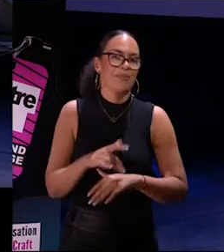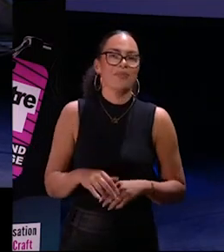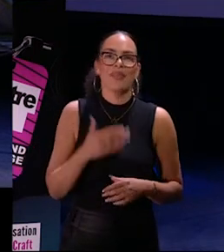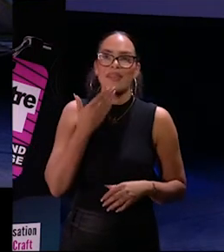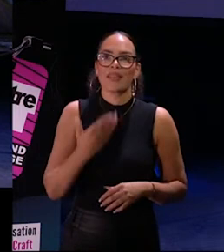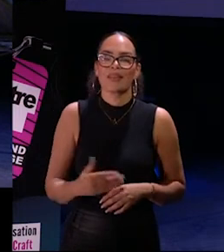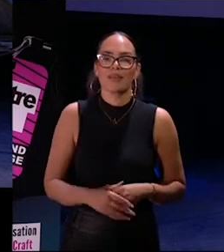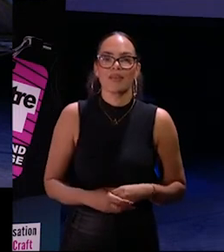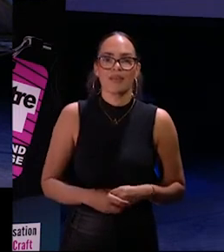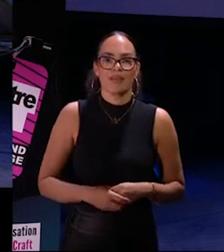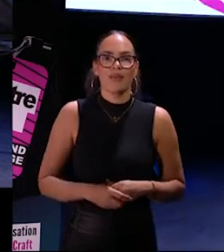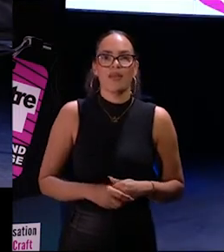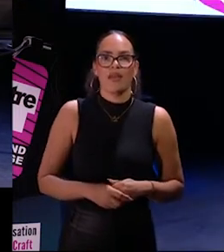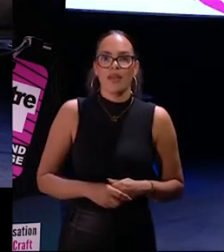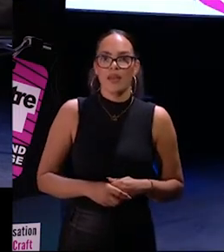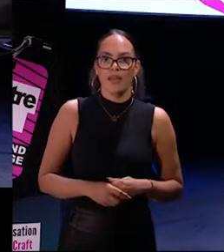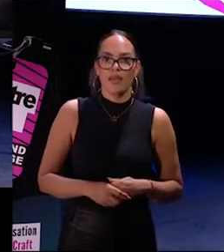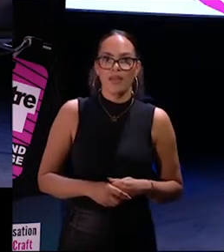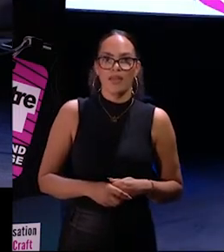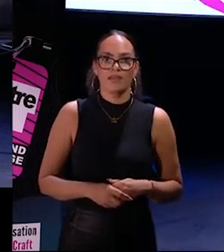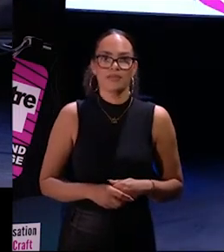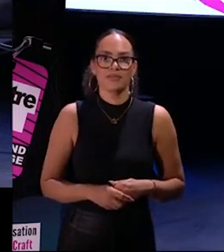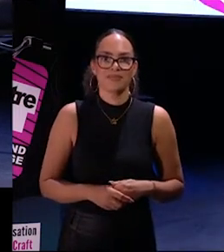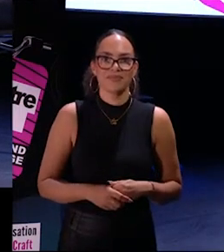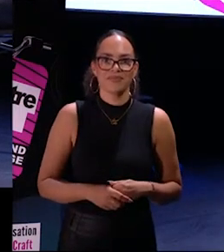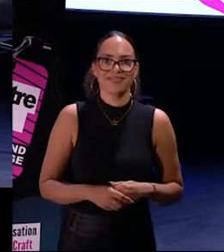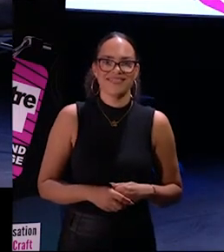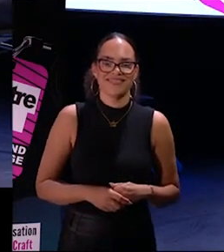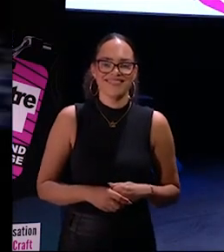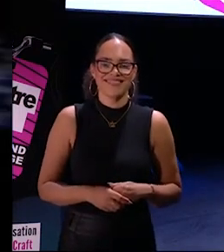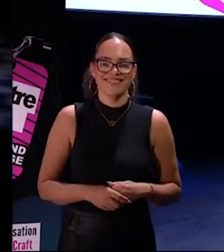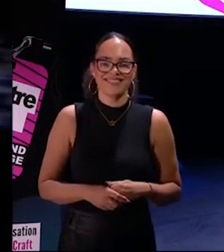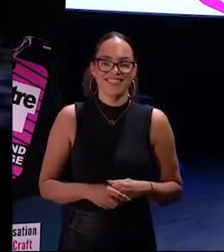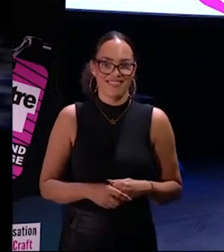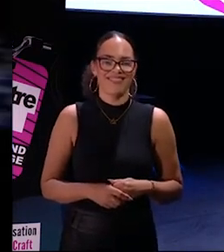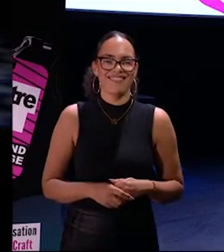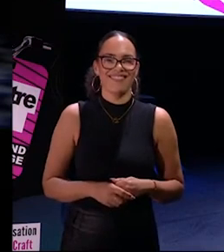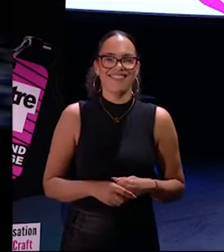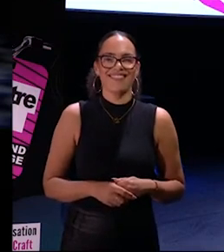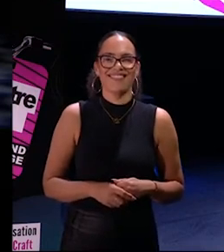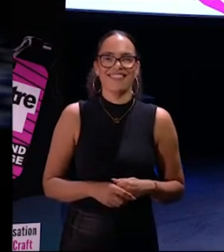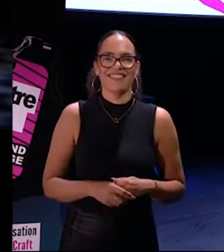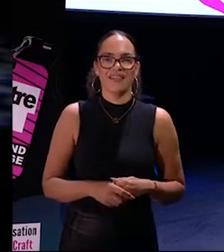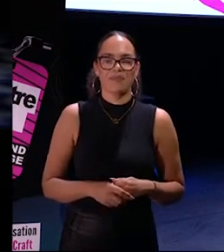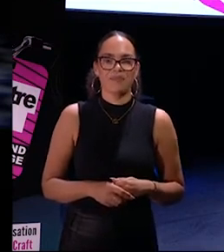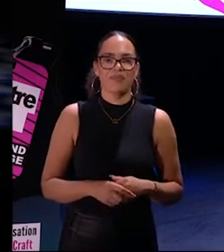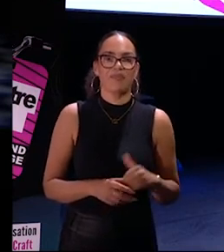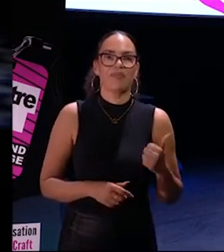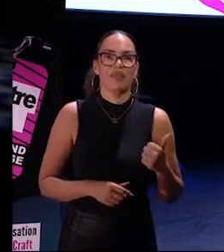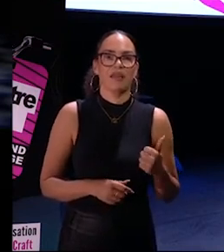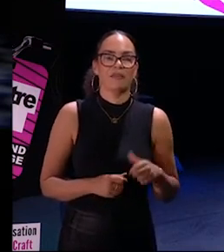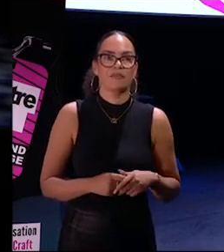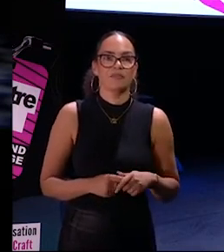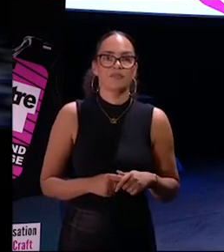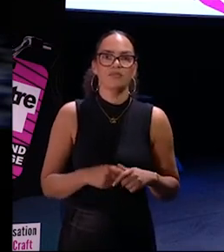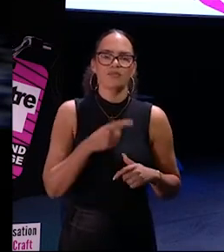Thank you. Brilliant. Okay. Well, hopefully my presentation will pop on in a minute. One of the things, I think what's great is that both Emma and Tony have